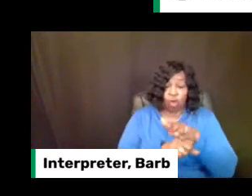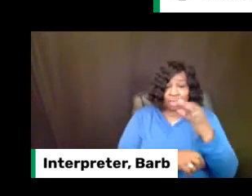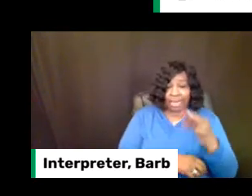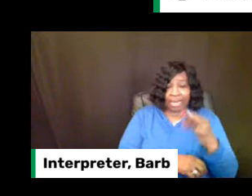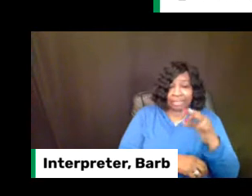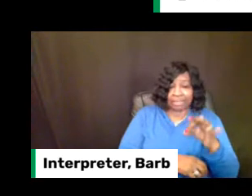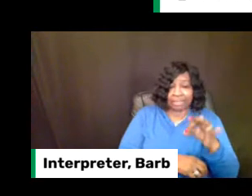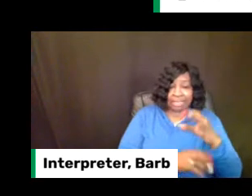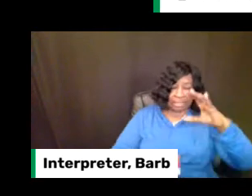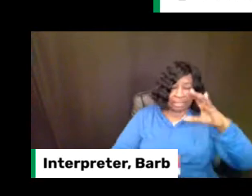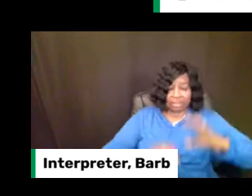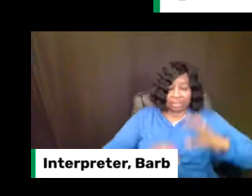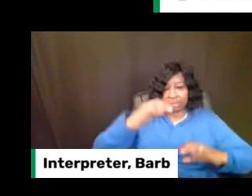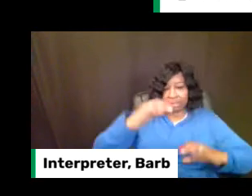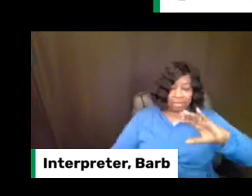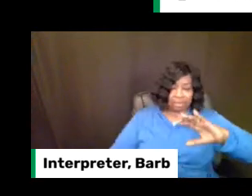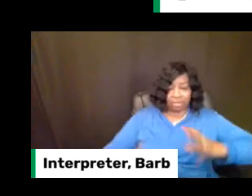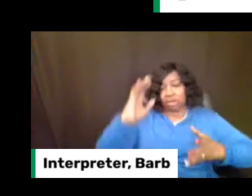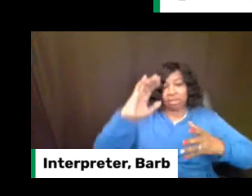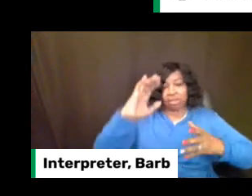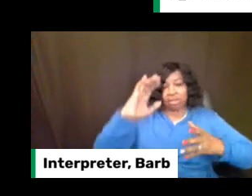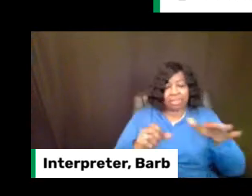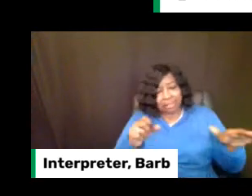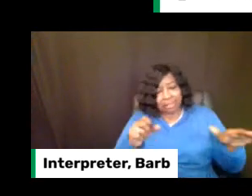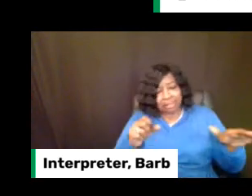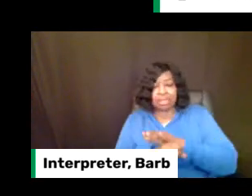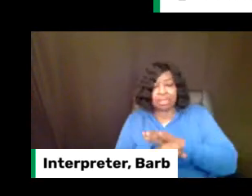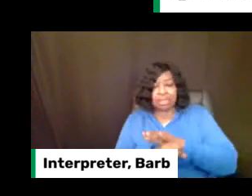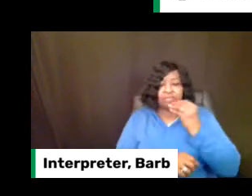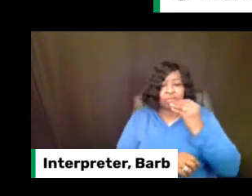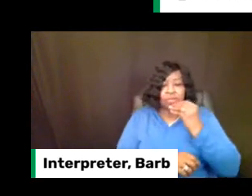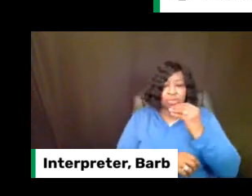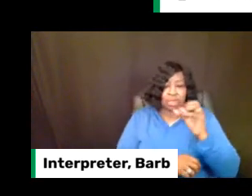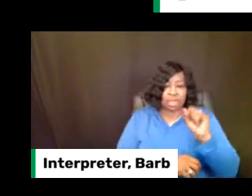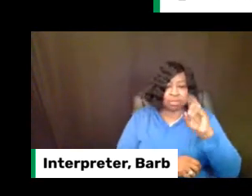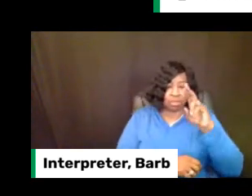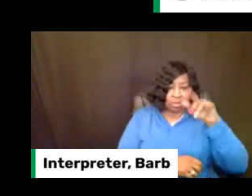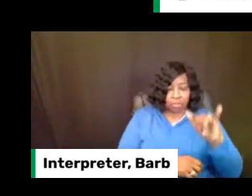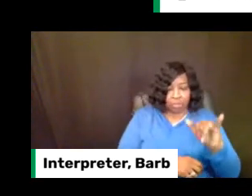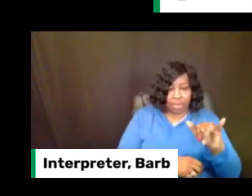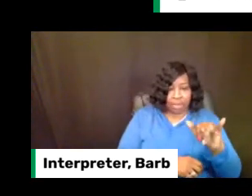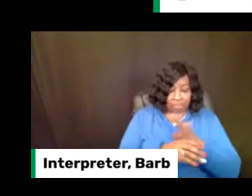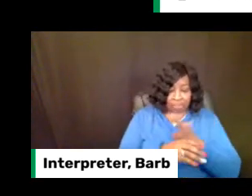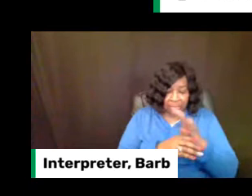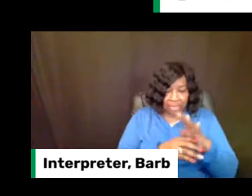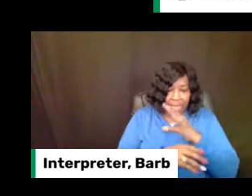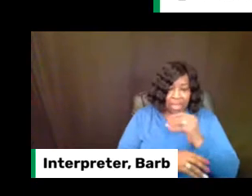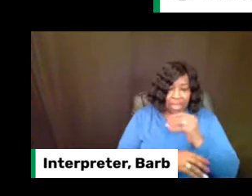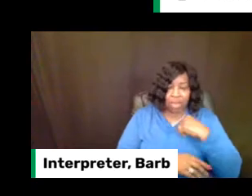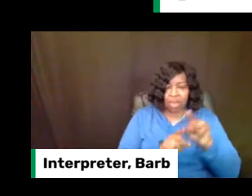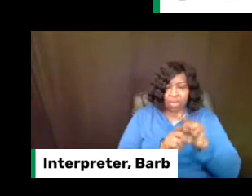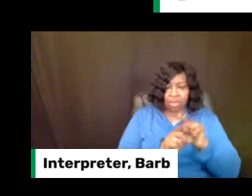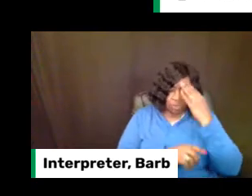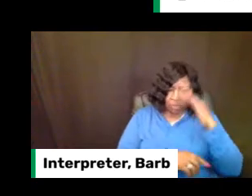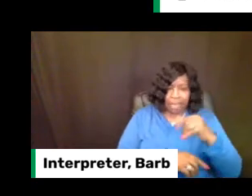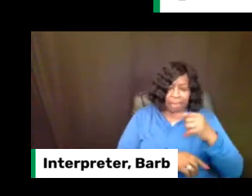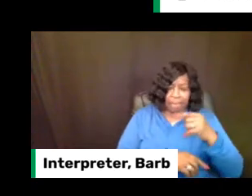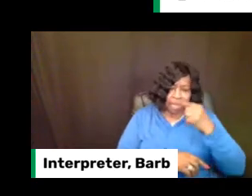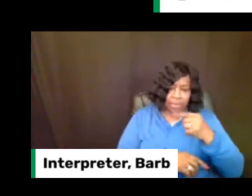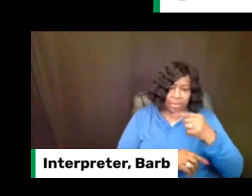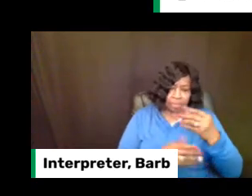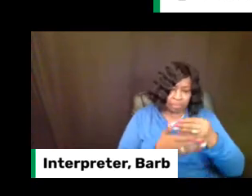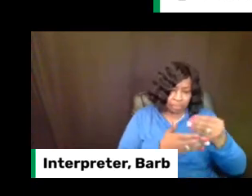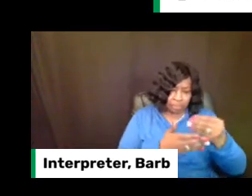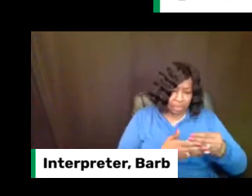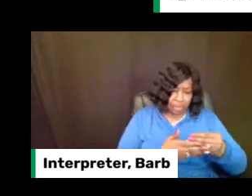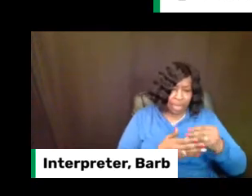COVID-19 disrupted the entire food supply chain. And we also know that public procurement processes need to